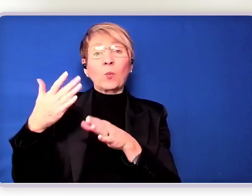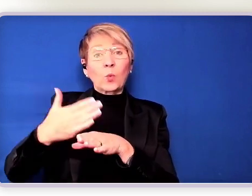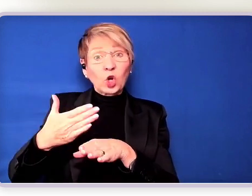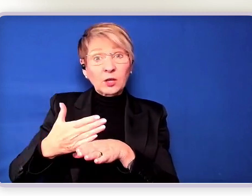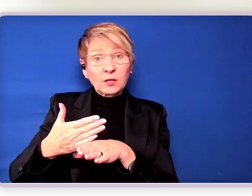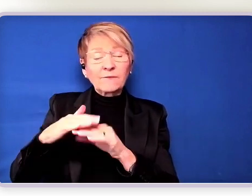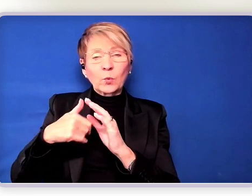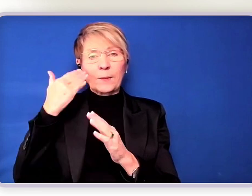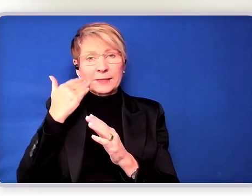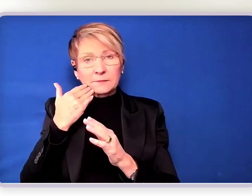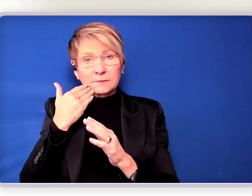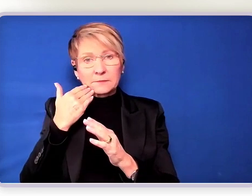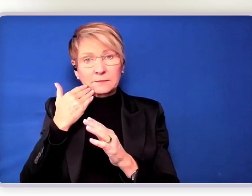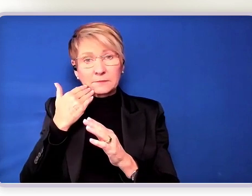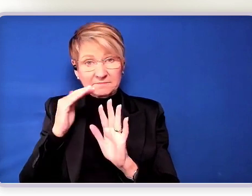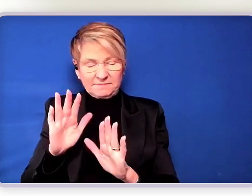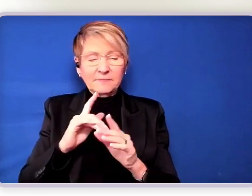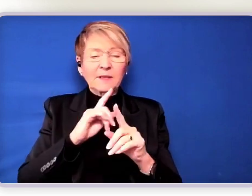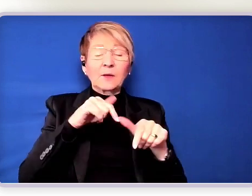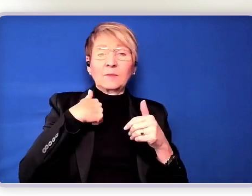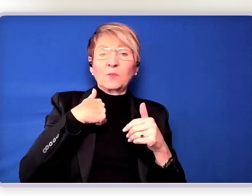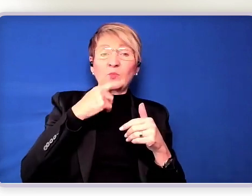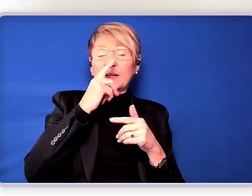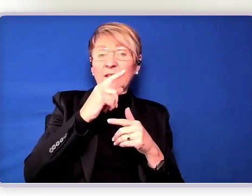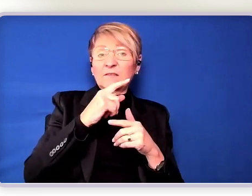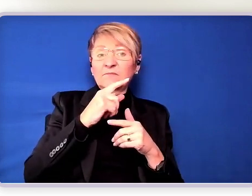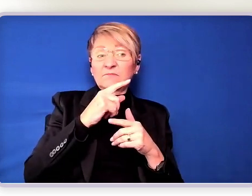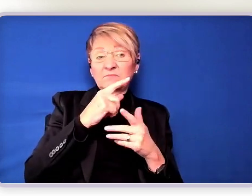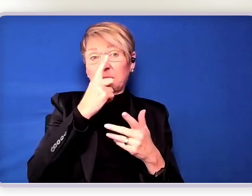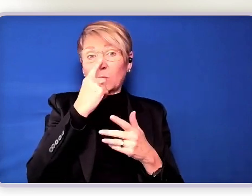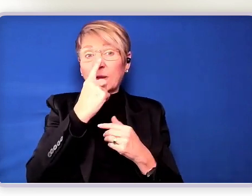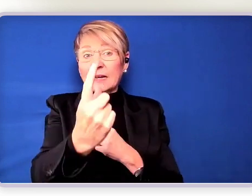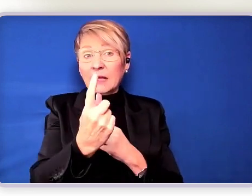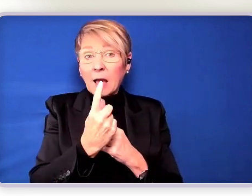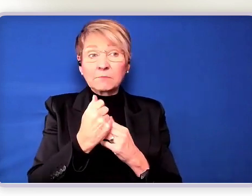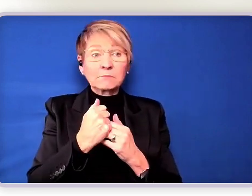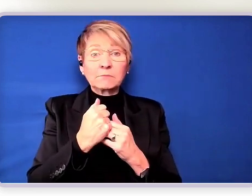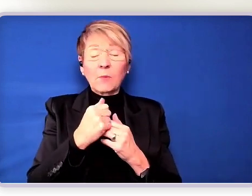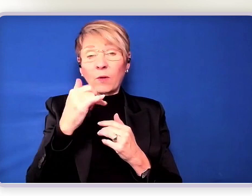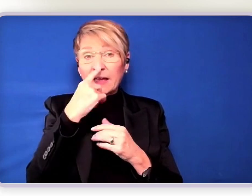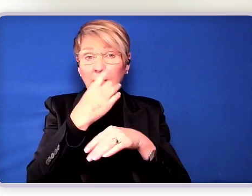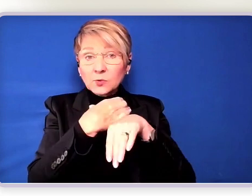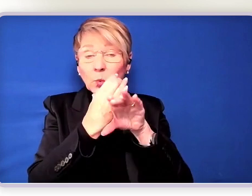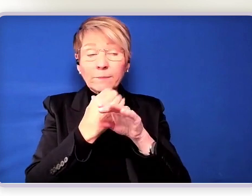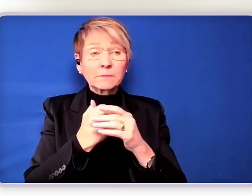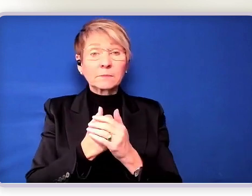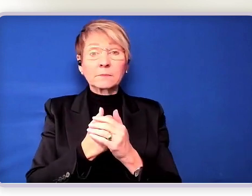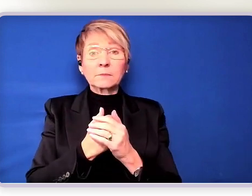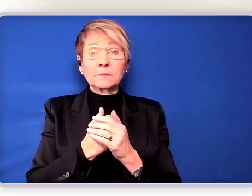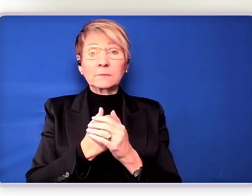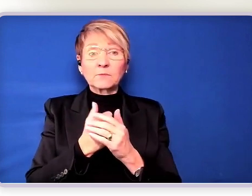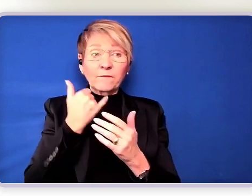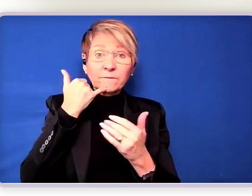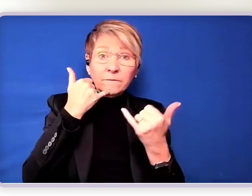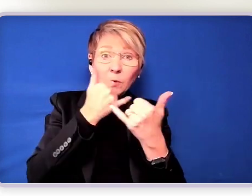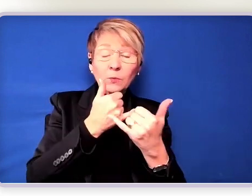come in. It can be on the phone or by Zoom. If there's a reason they want to come in, they can. But usually